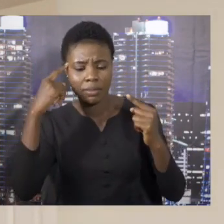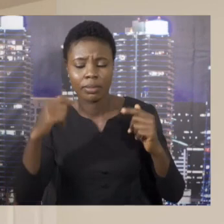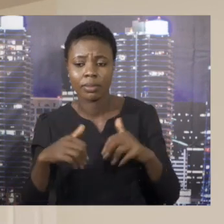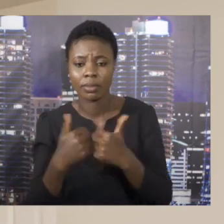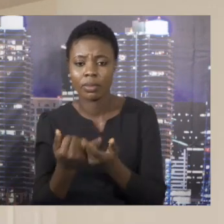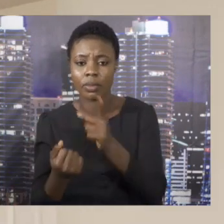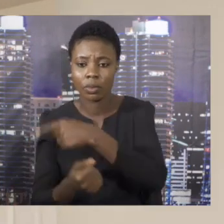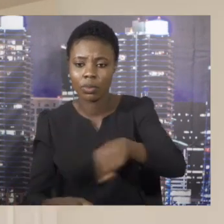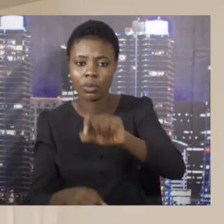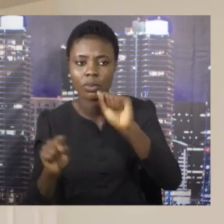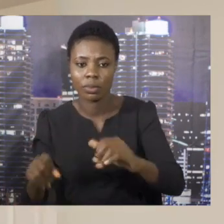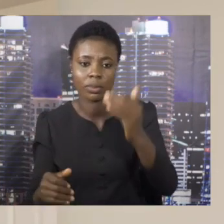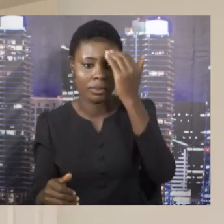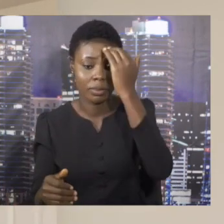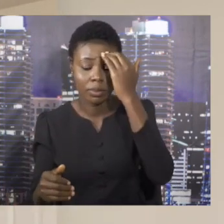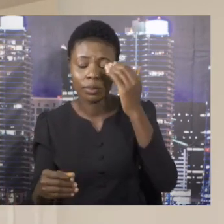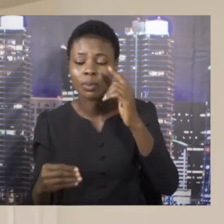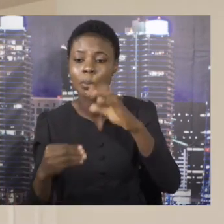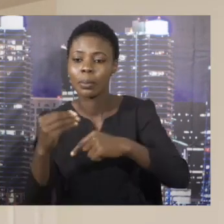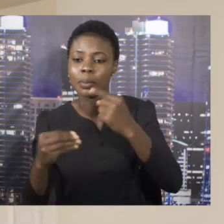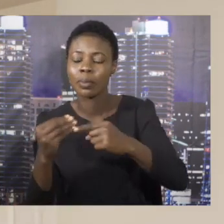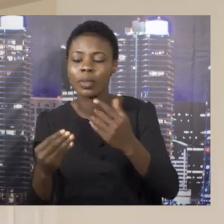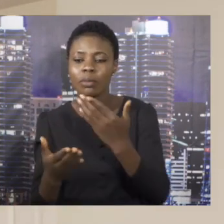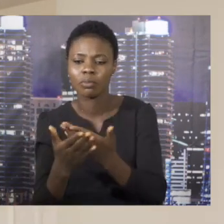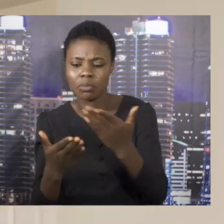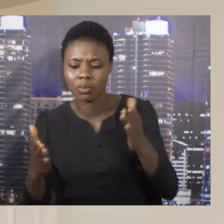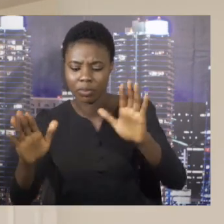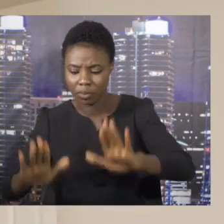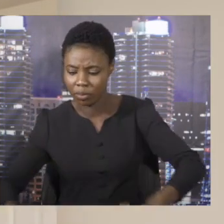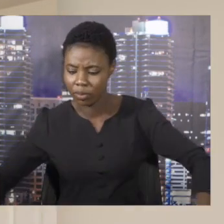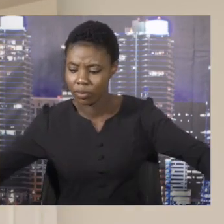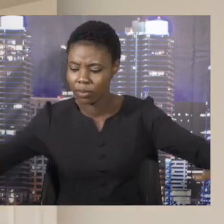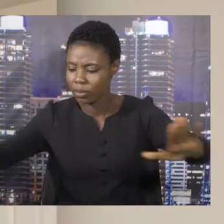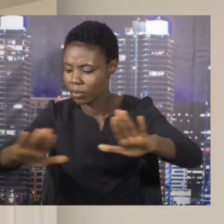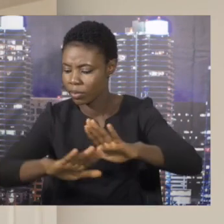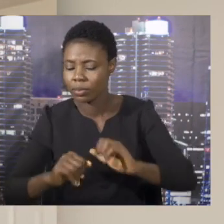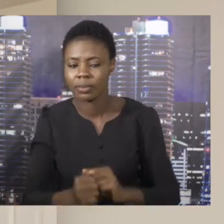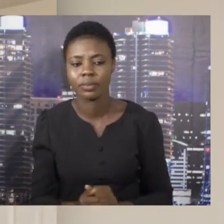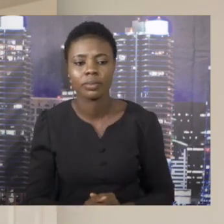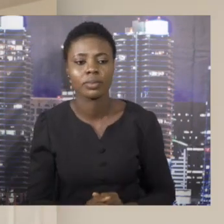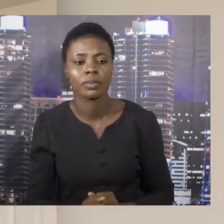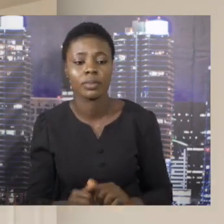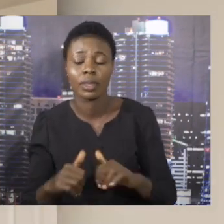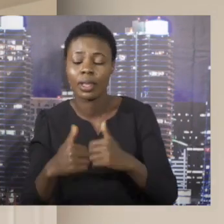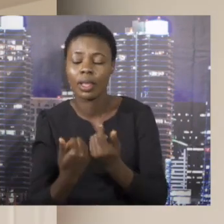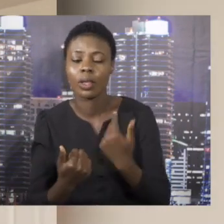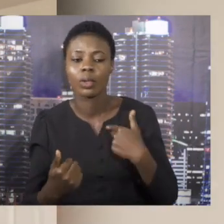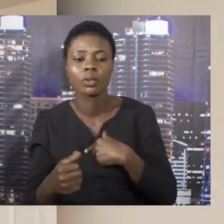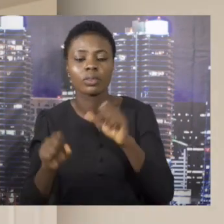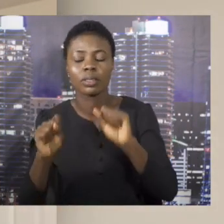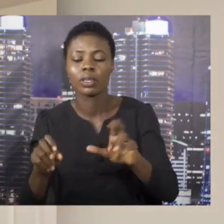can be aware of things of objects around us or within our environment, and how we can harness